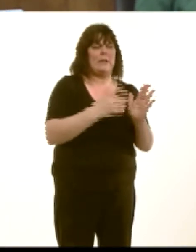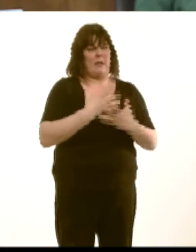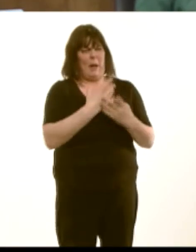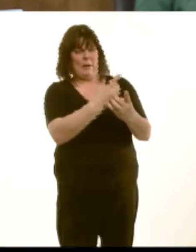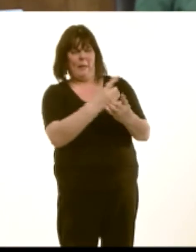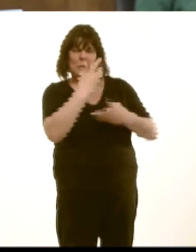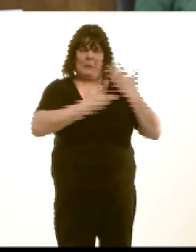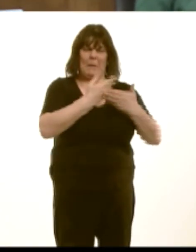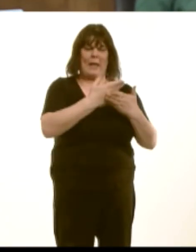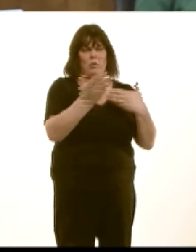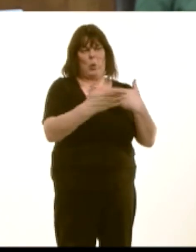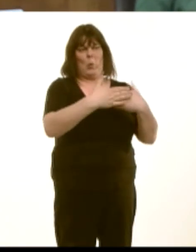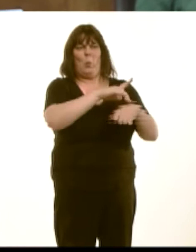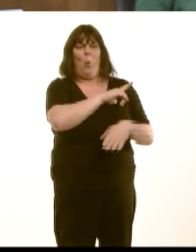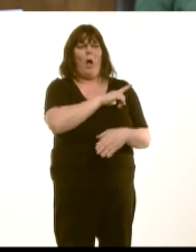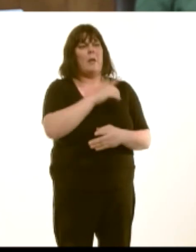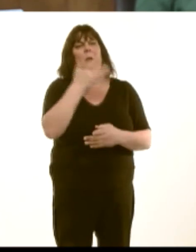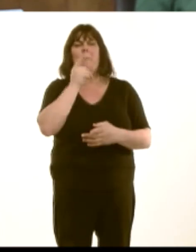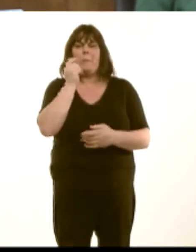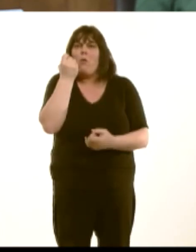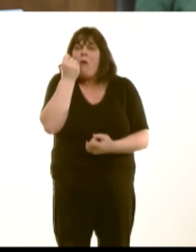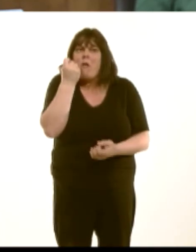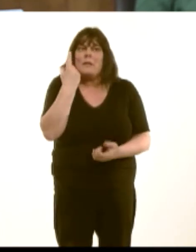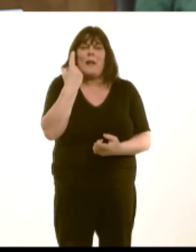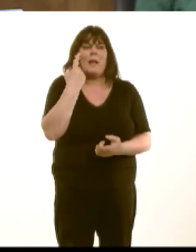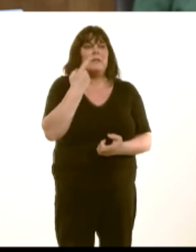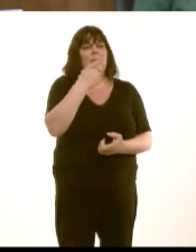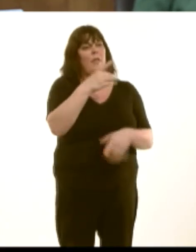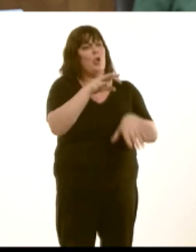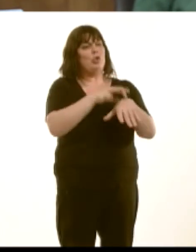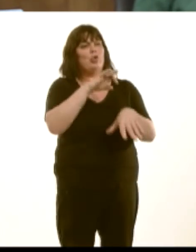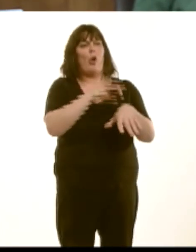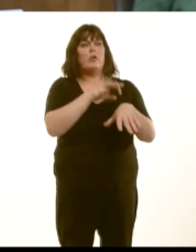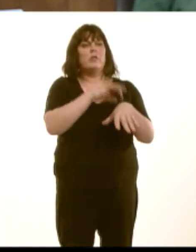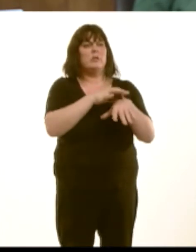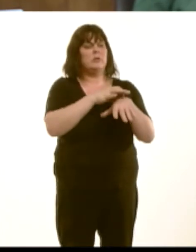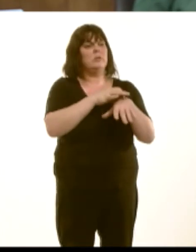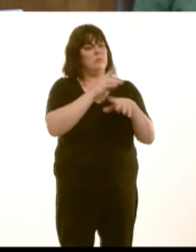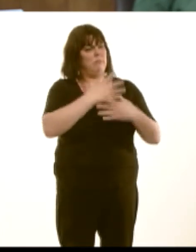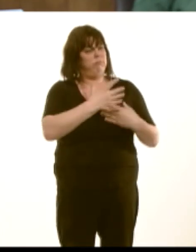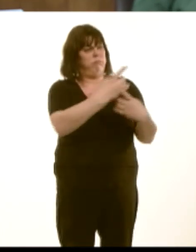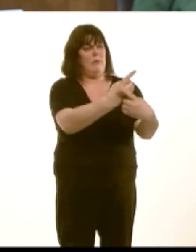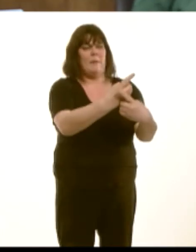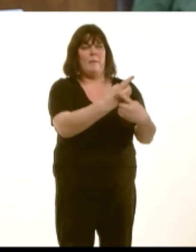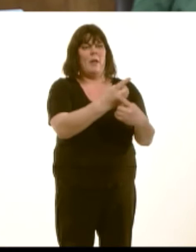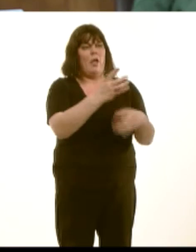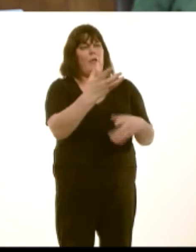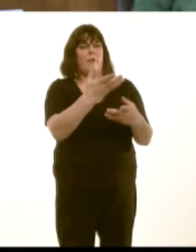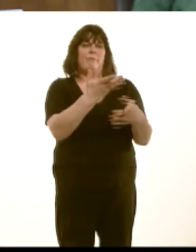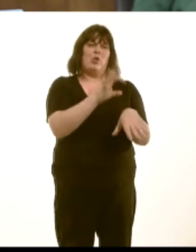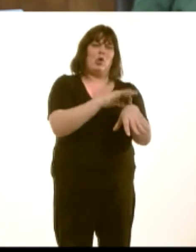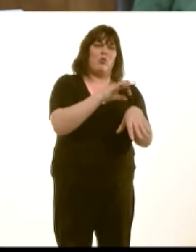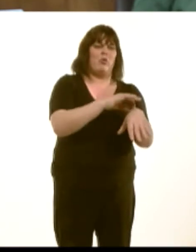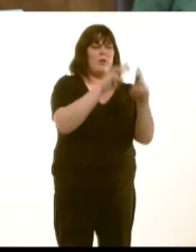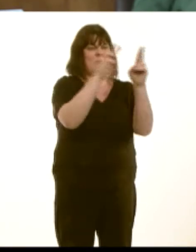public, people don't fully appreciate that is the relationship with a large number of GPs, but it's really for the surgery to explain to people